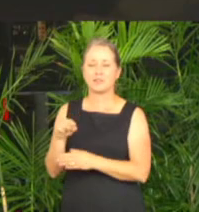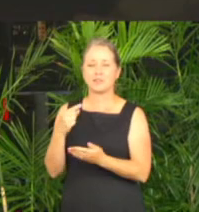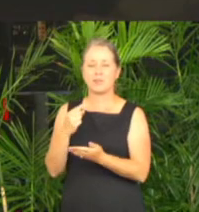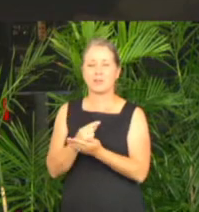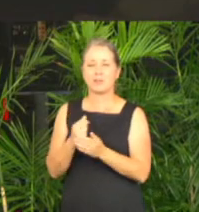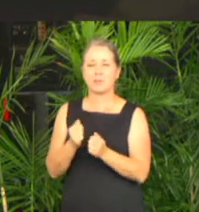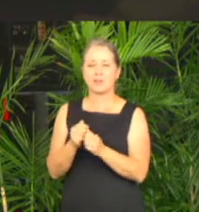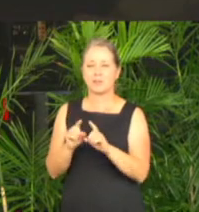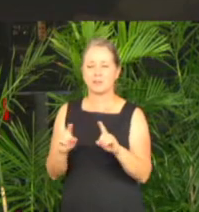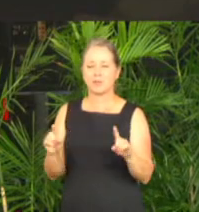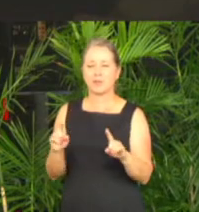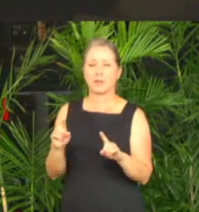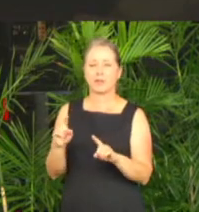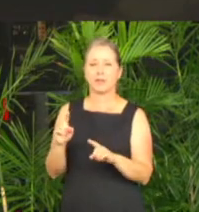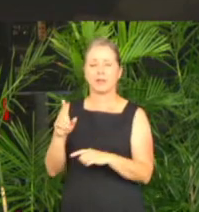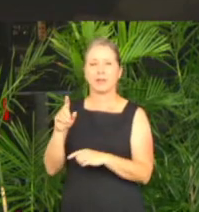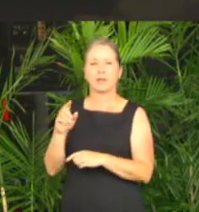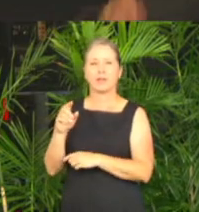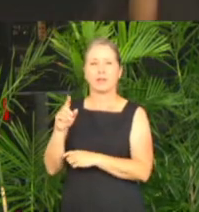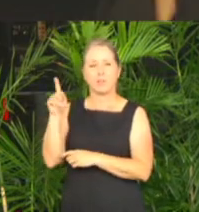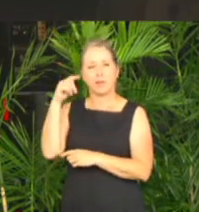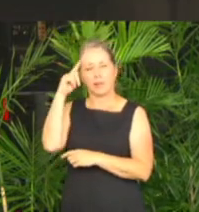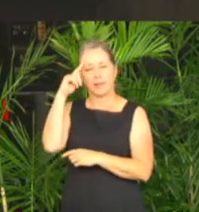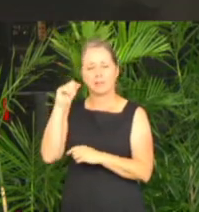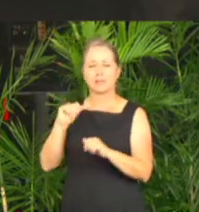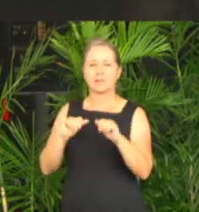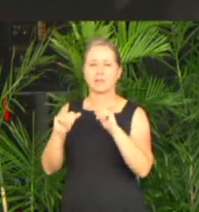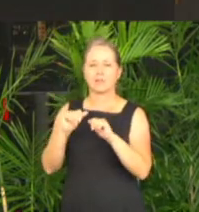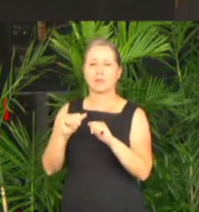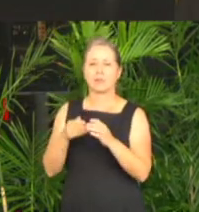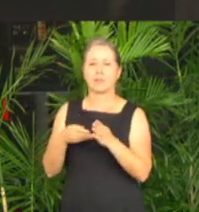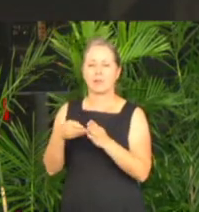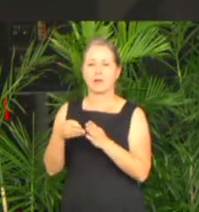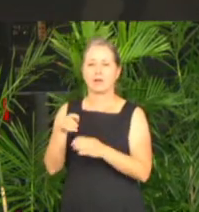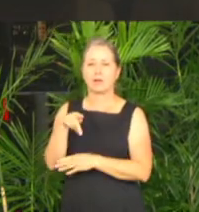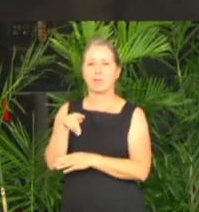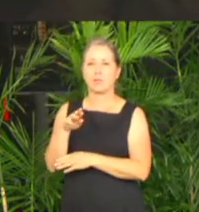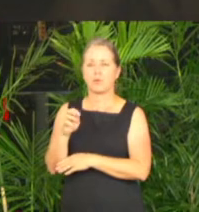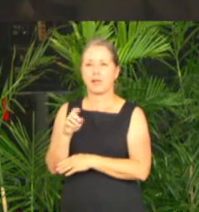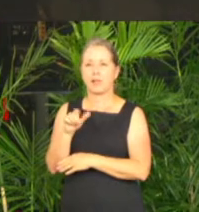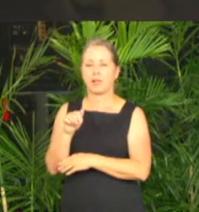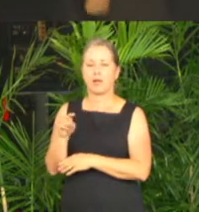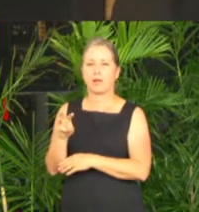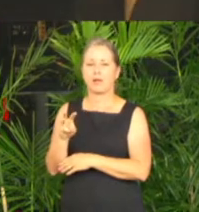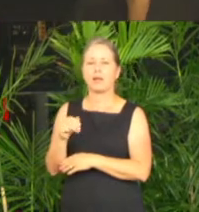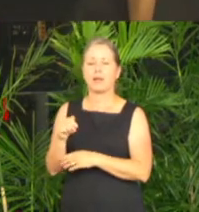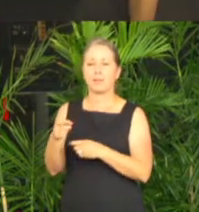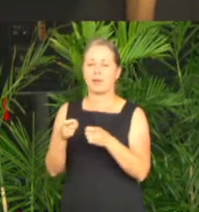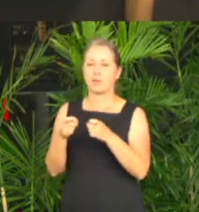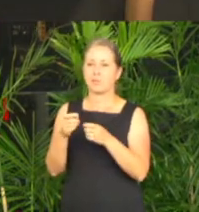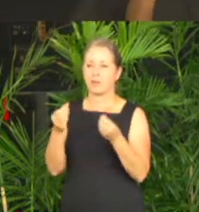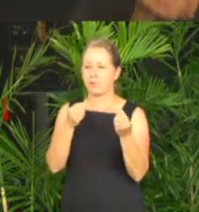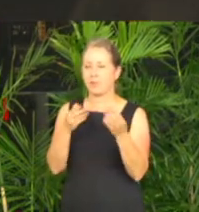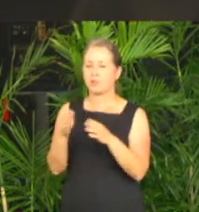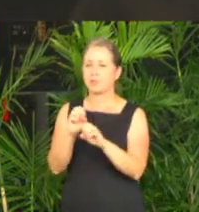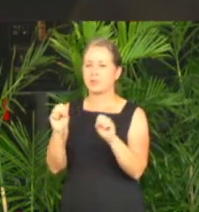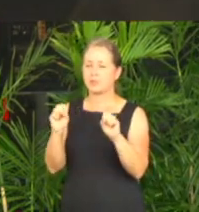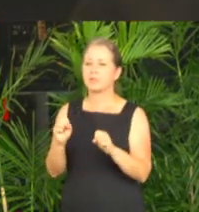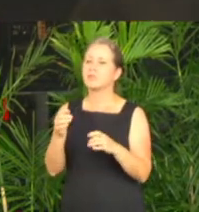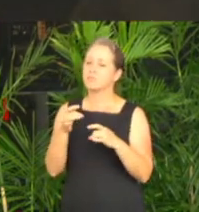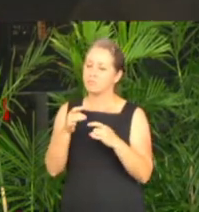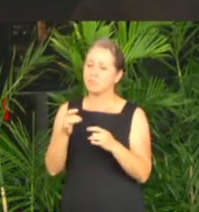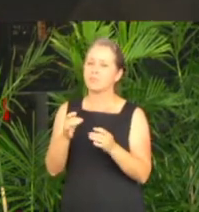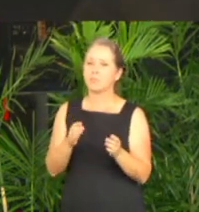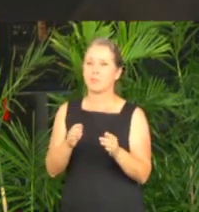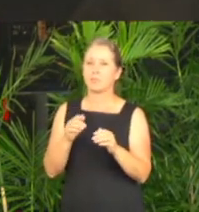with a degree in political science with a minor in pre-law and management information systems. She intends to pursue